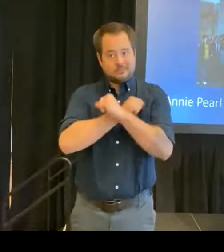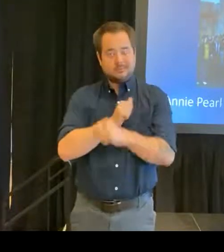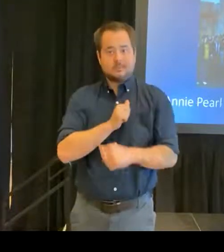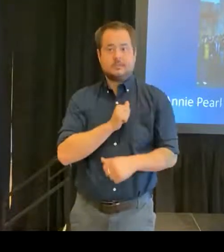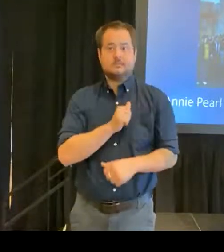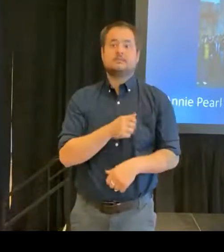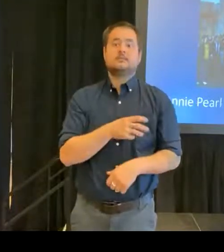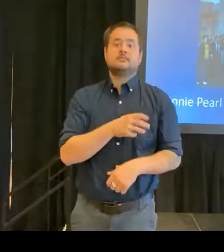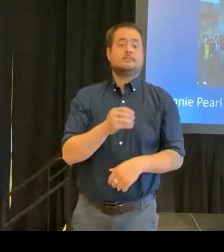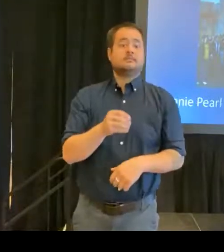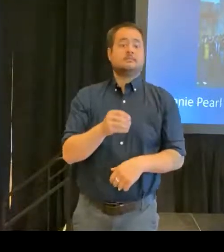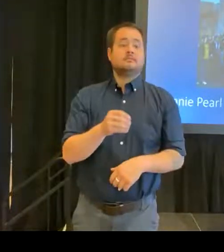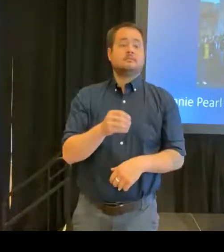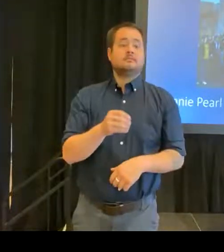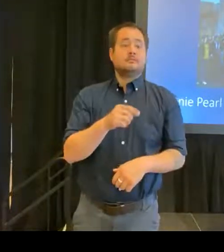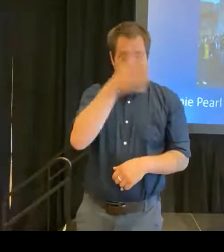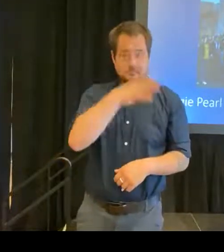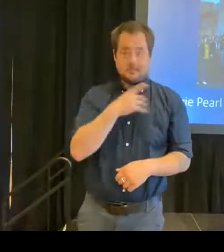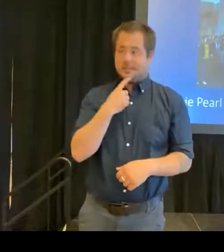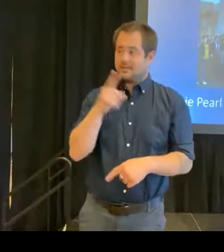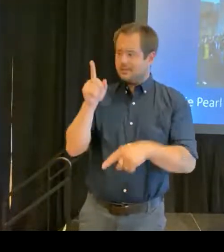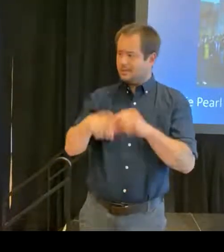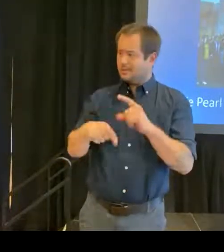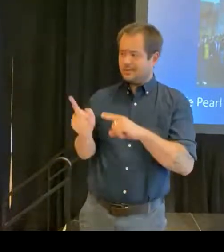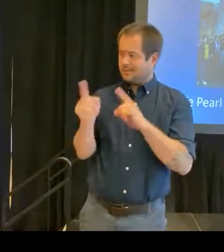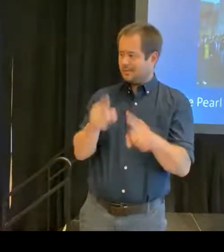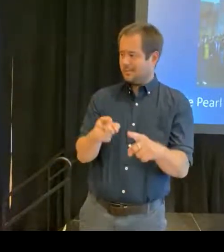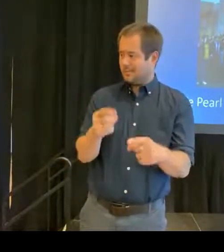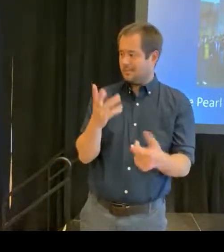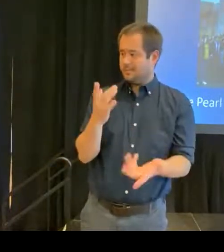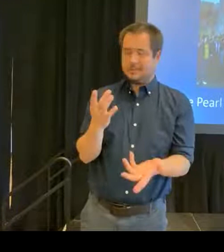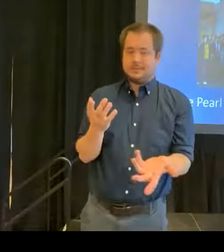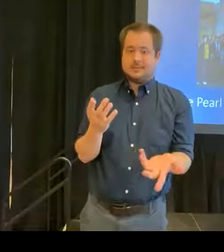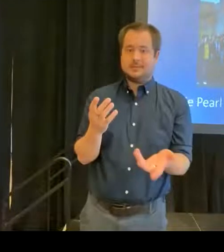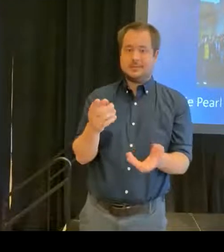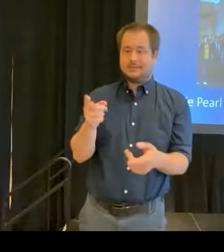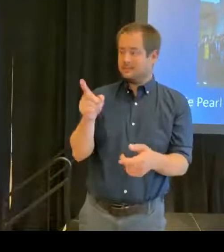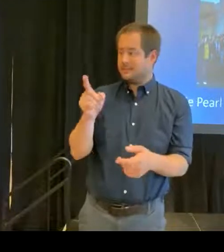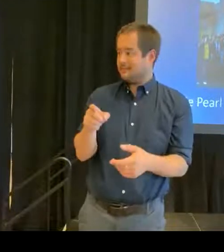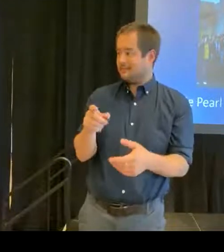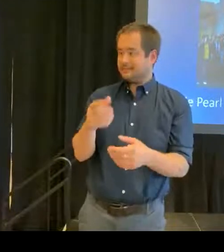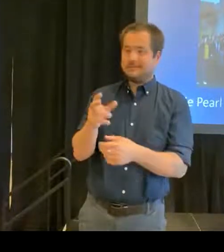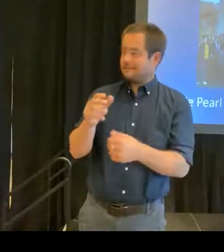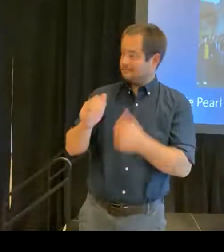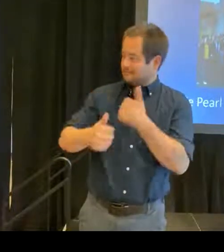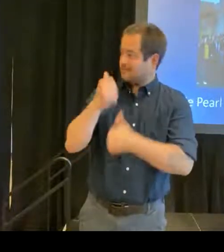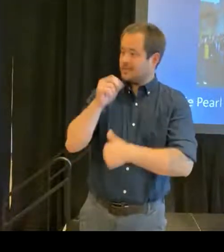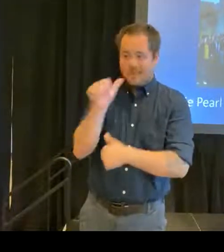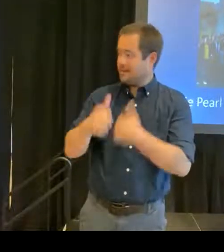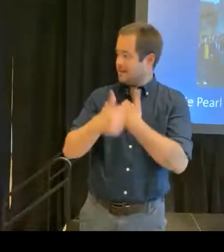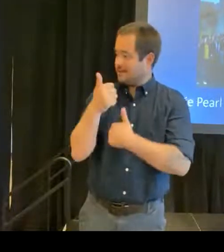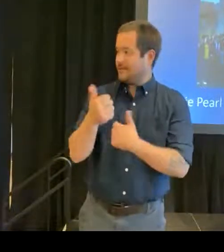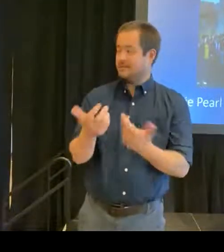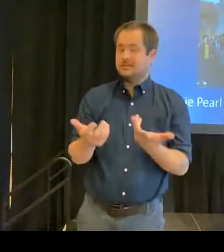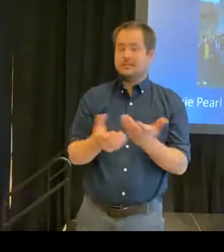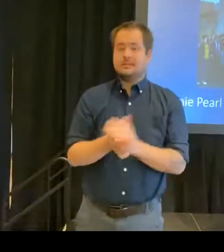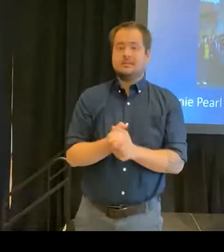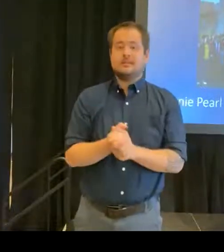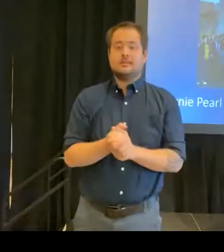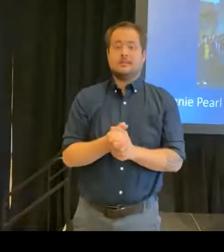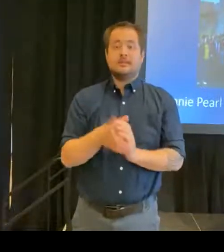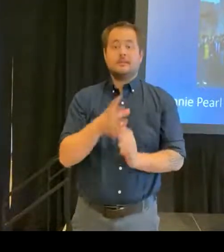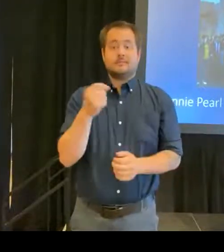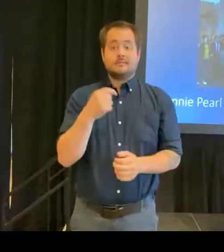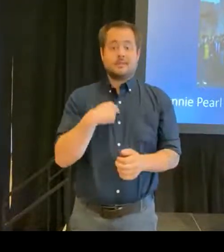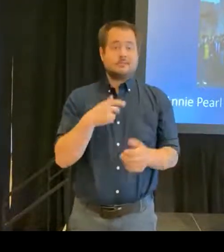you don't understand the concept of nonviolence. Well, I had heard the word